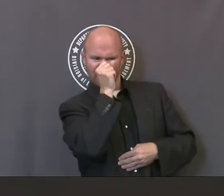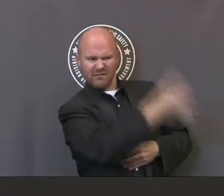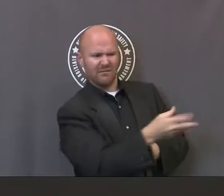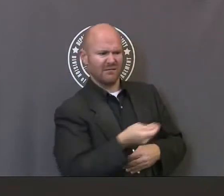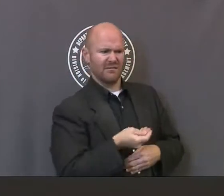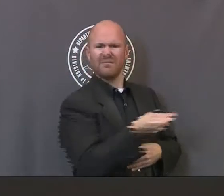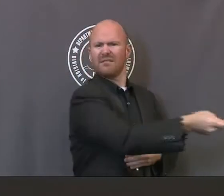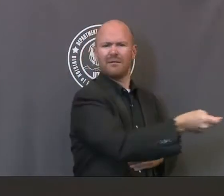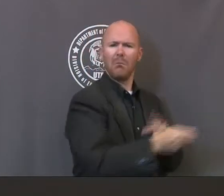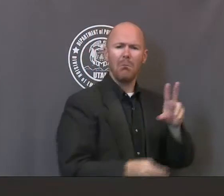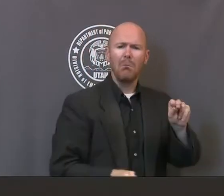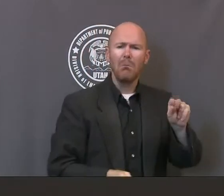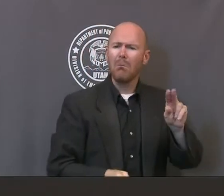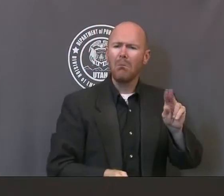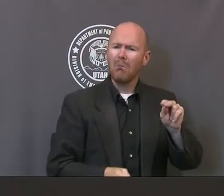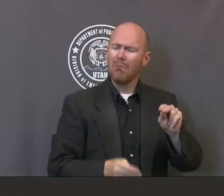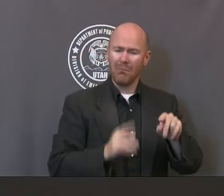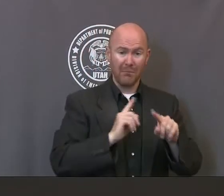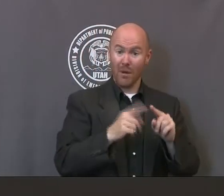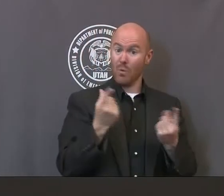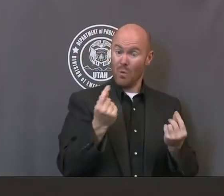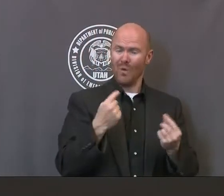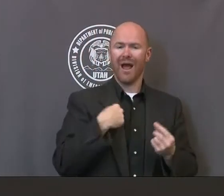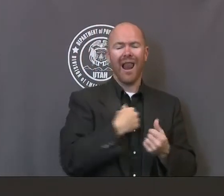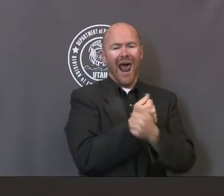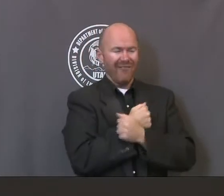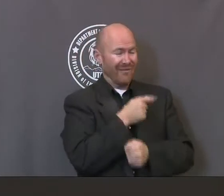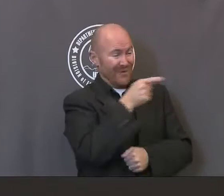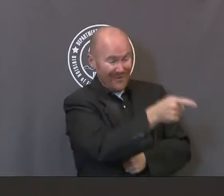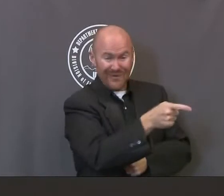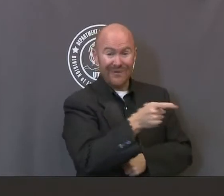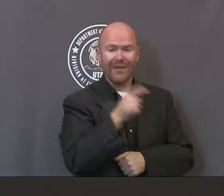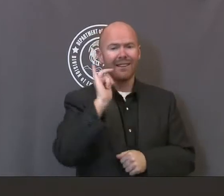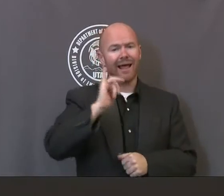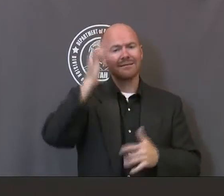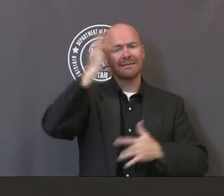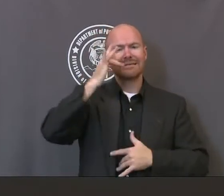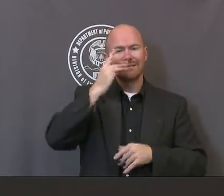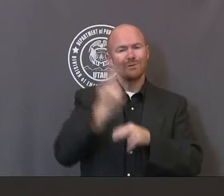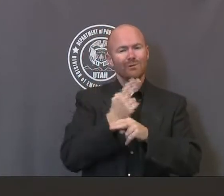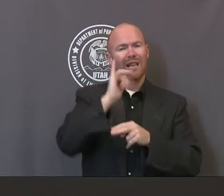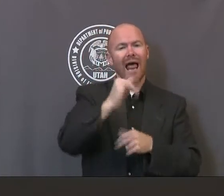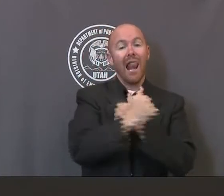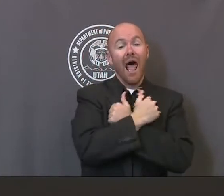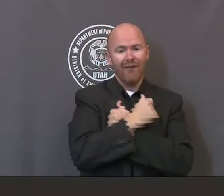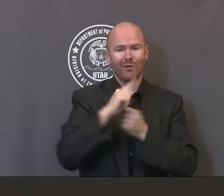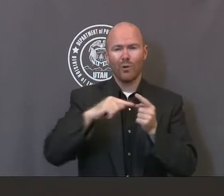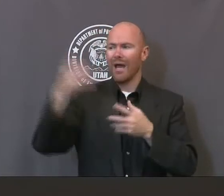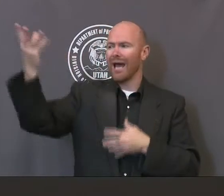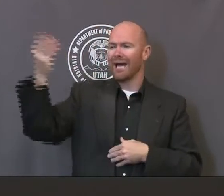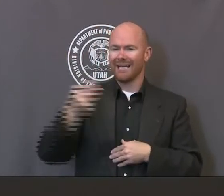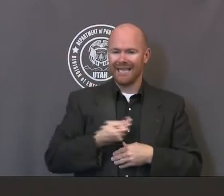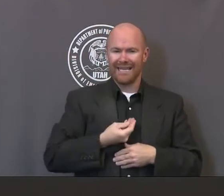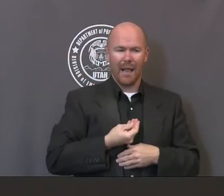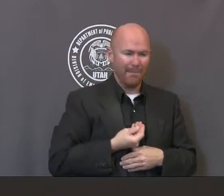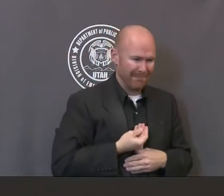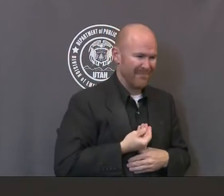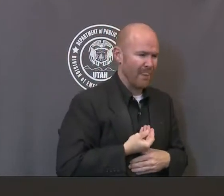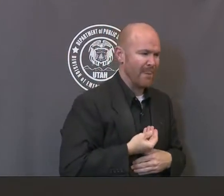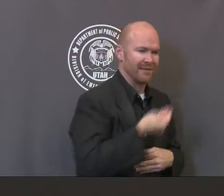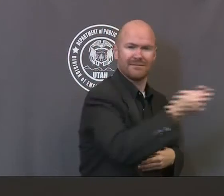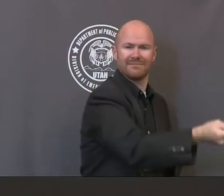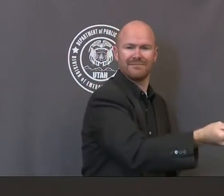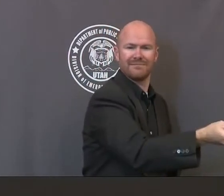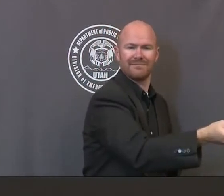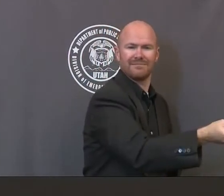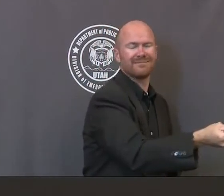airborne virus wants to use our love and kindness as a pathway to spread the infection. We can all control our own destiny